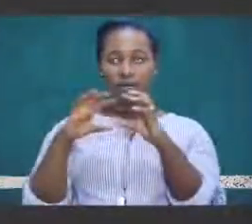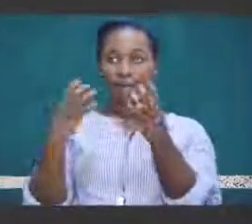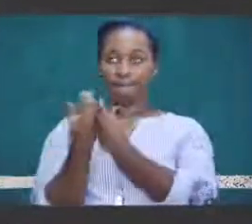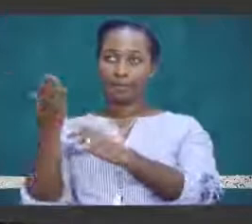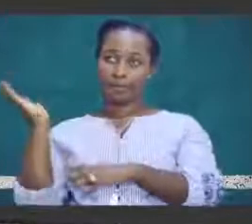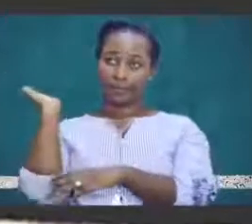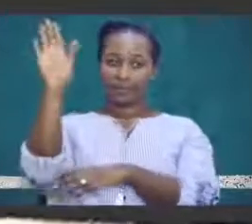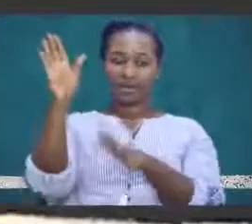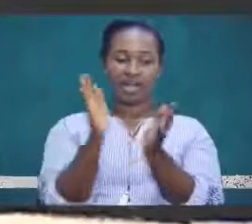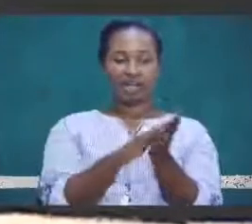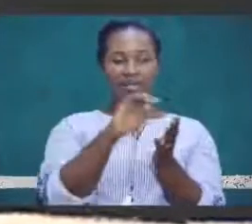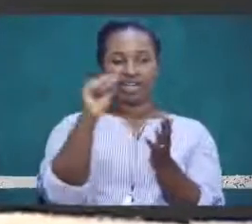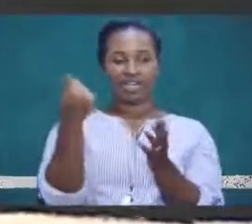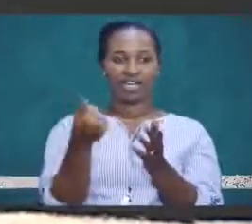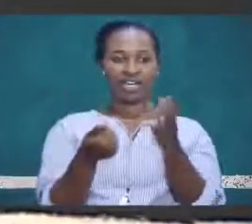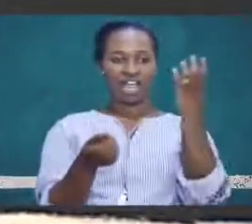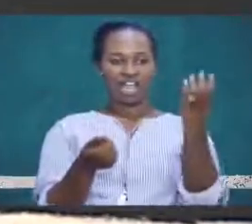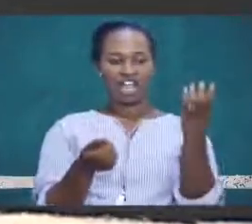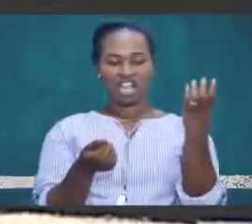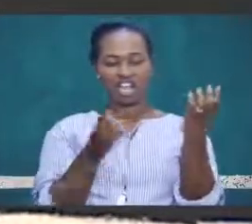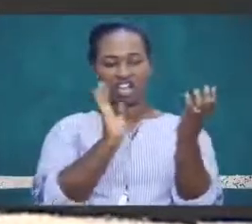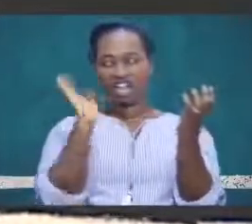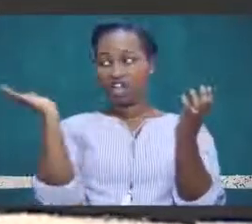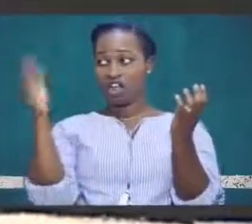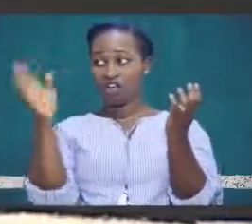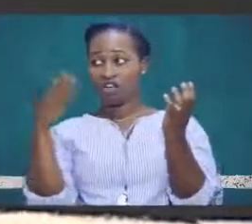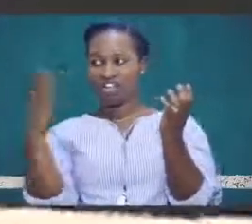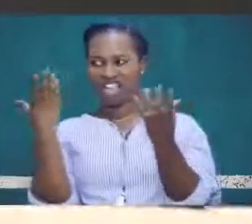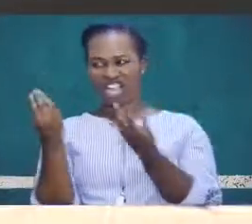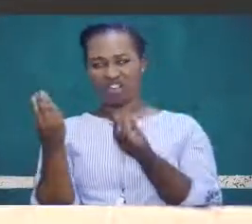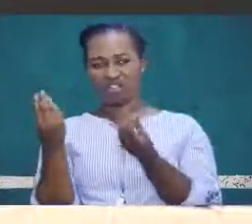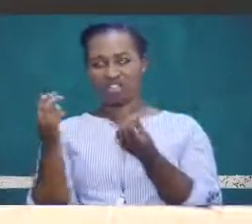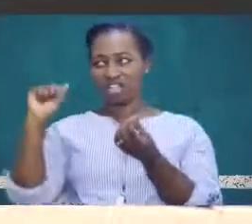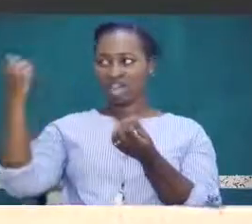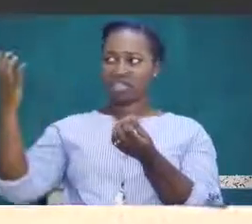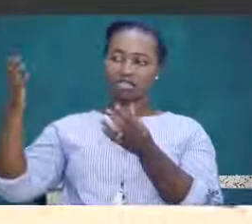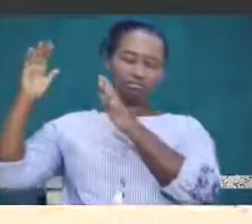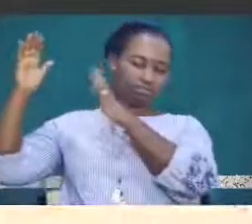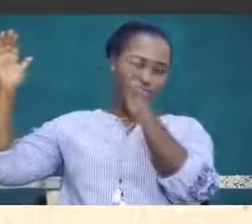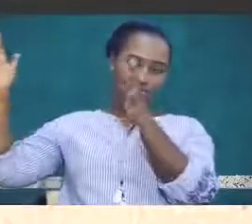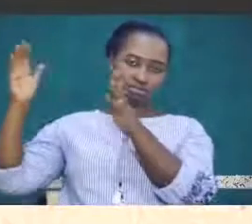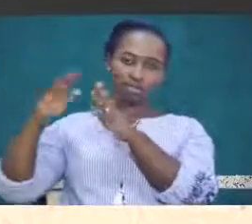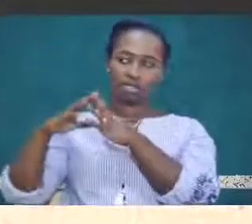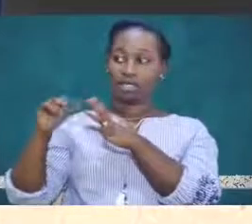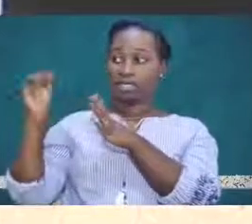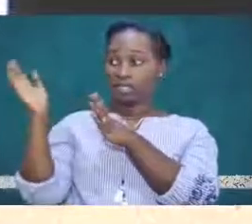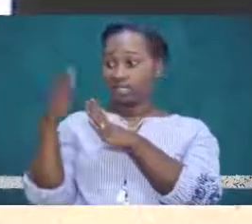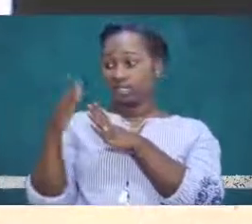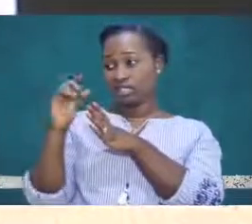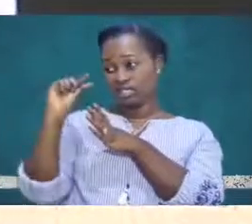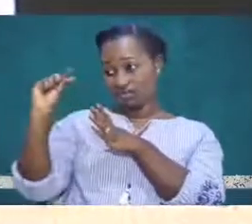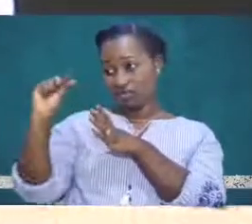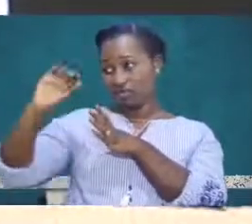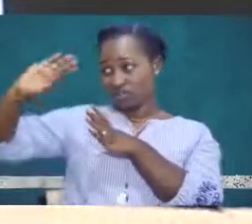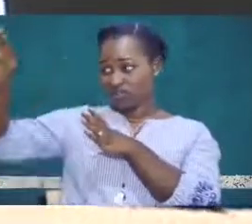softball. This is lighter, this is heavier. So small mass, and this one is a